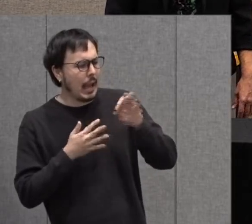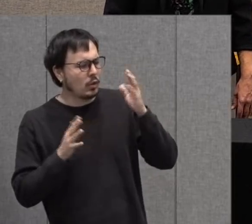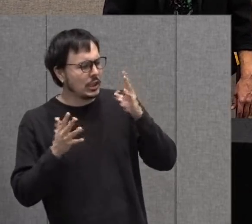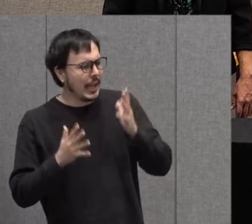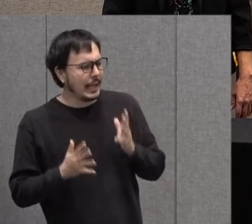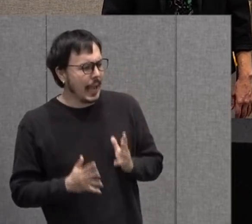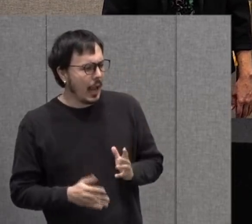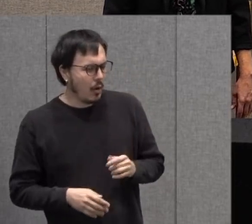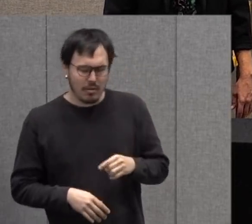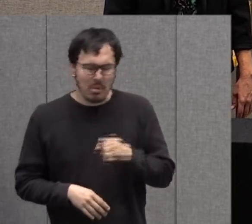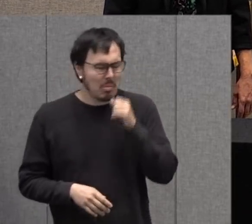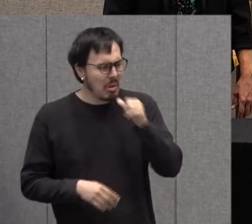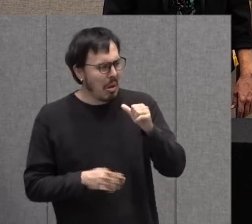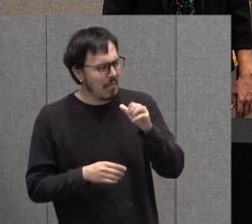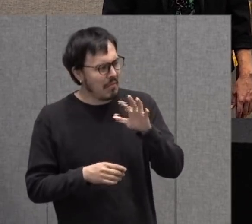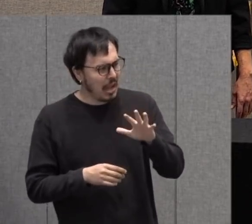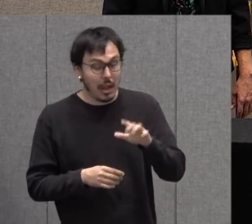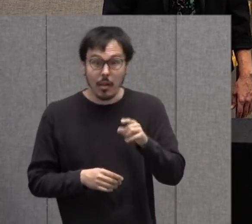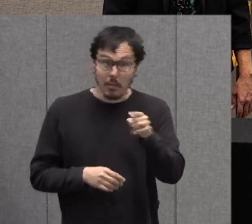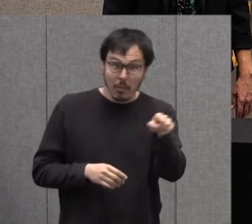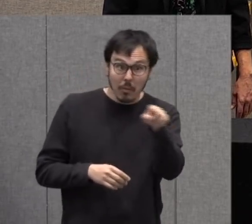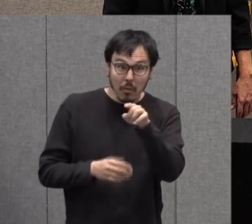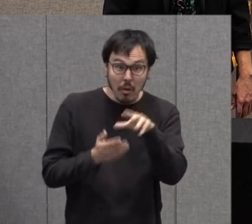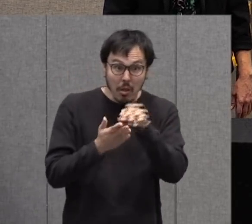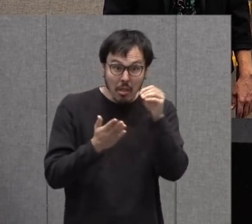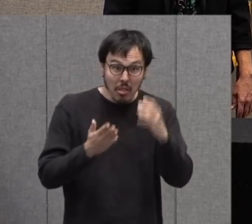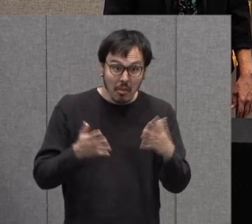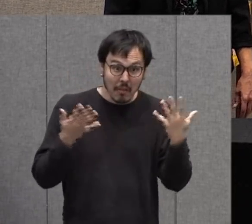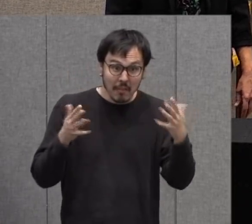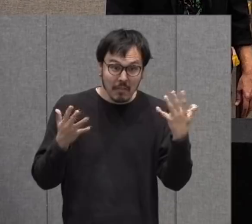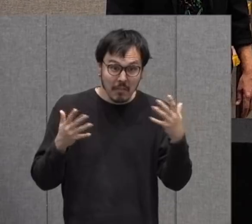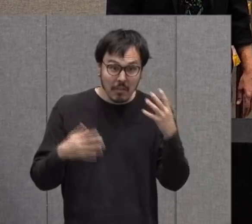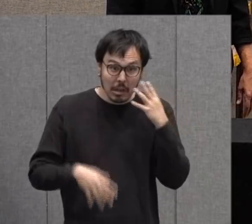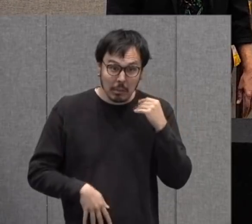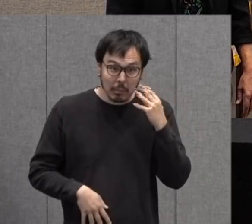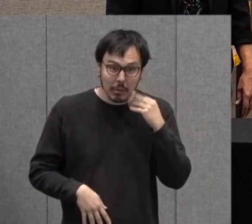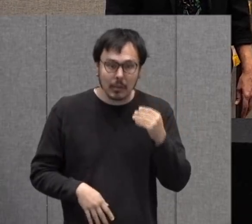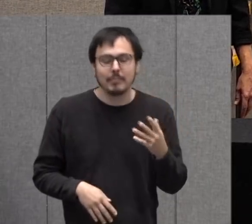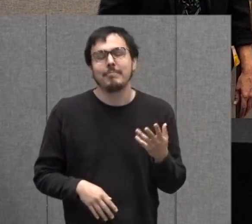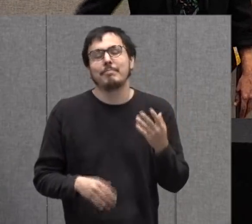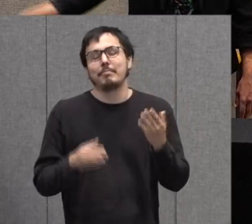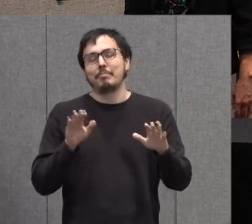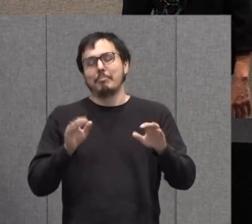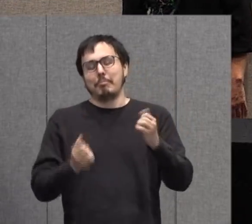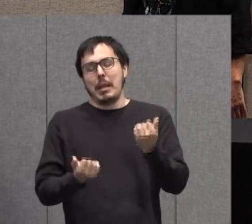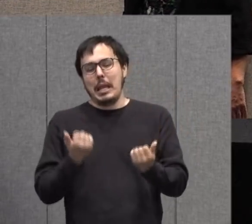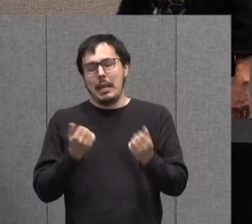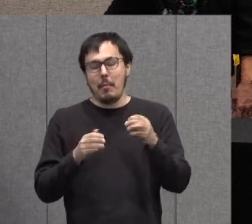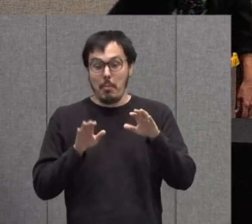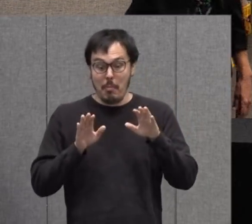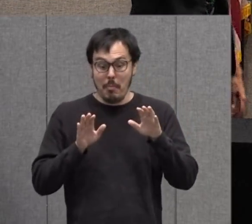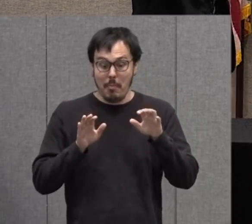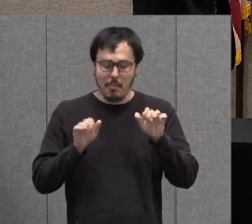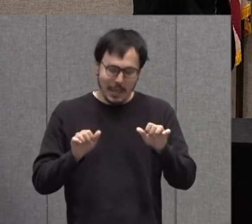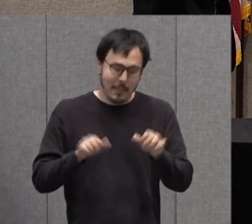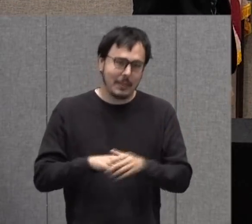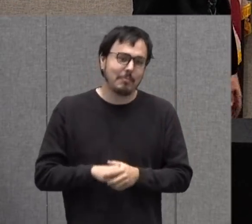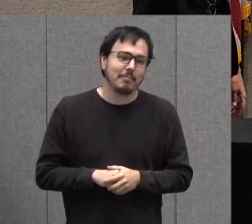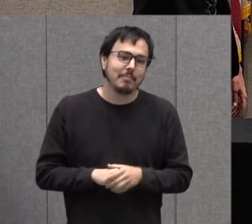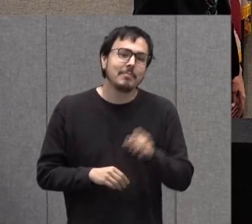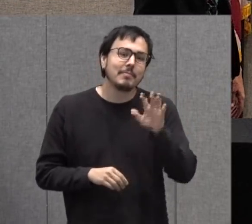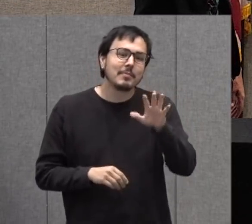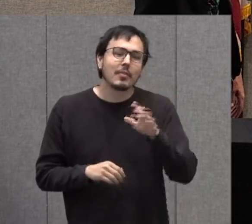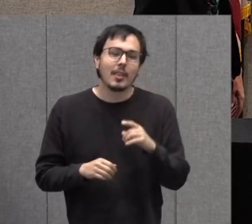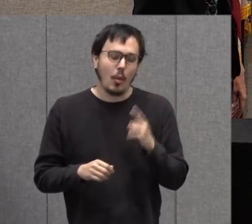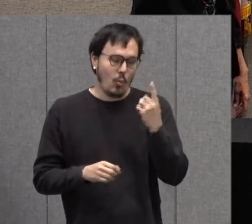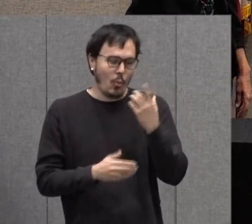you done a 5-count shakedown? Maybe. All right. First thing we're going to do, we're going to hold out one of our hands. Okay, one hand.